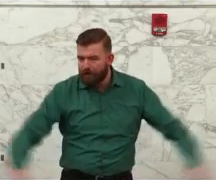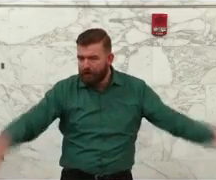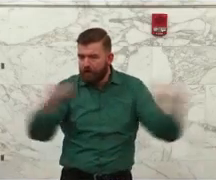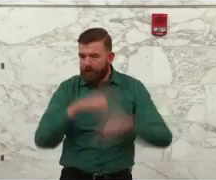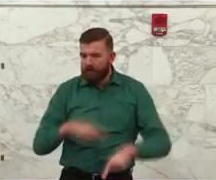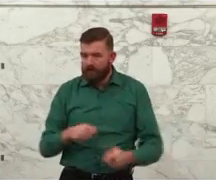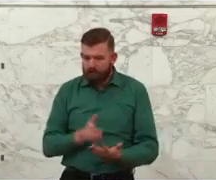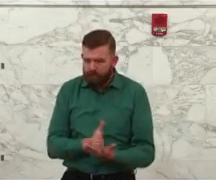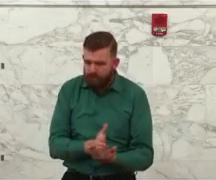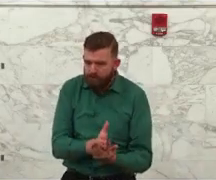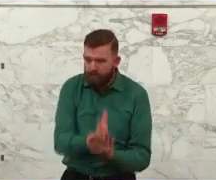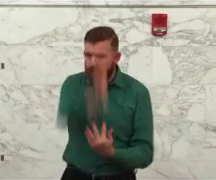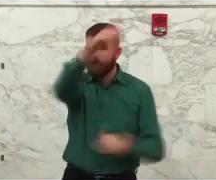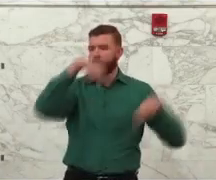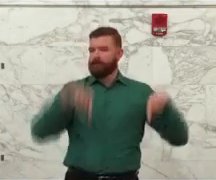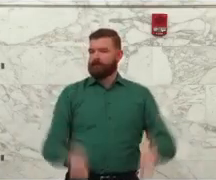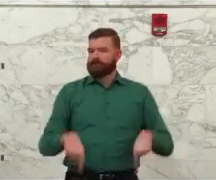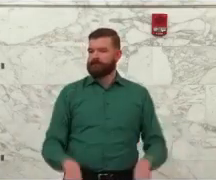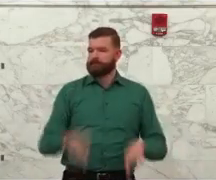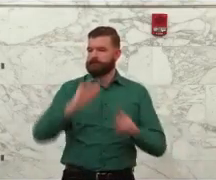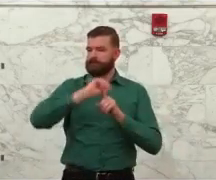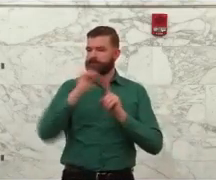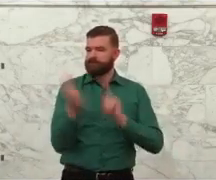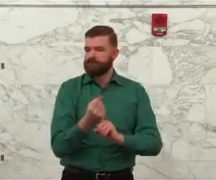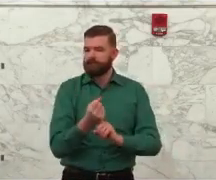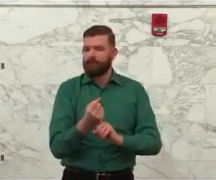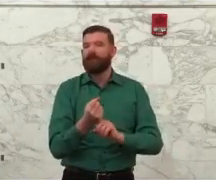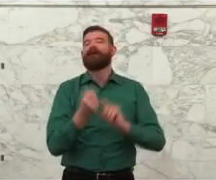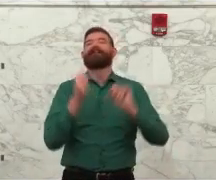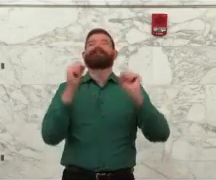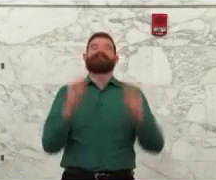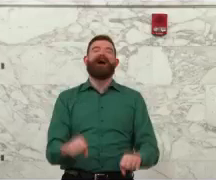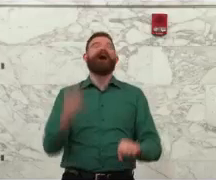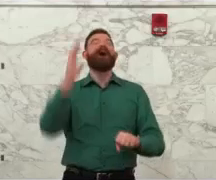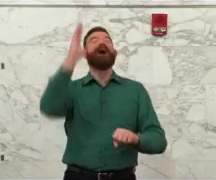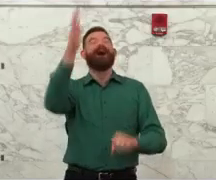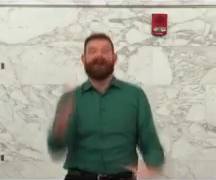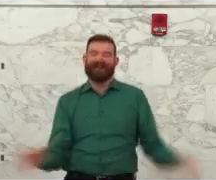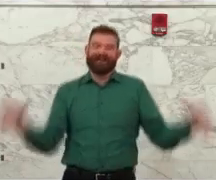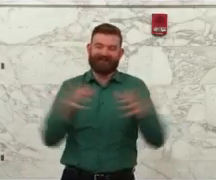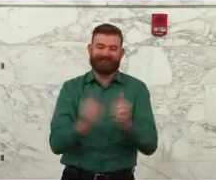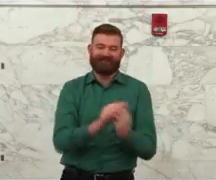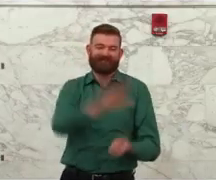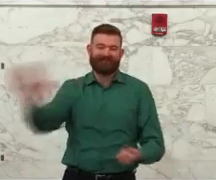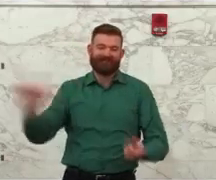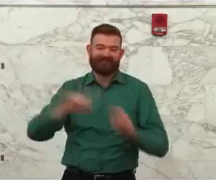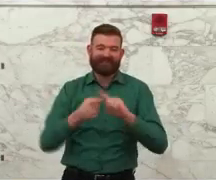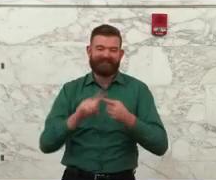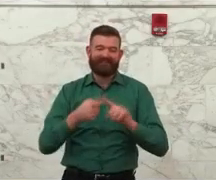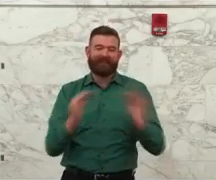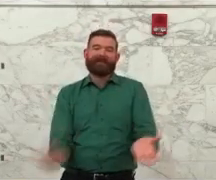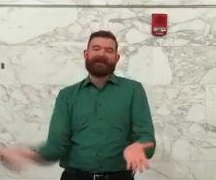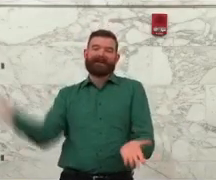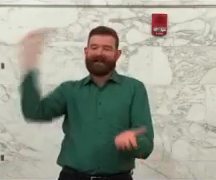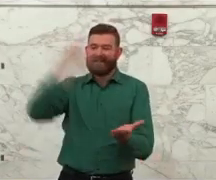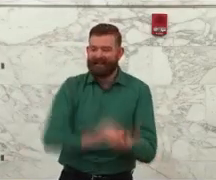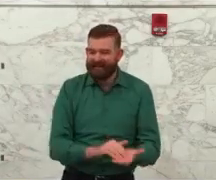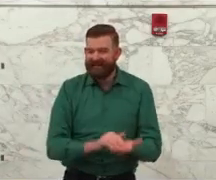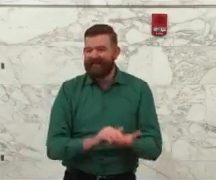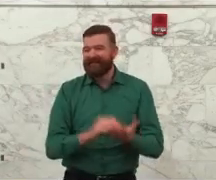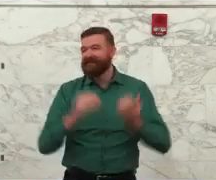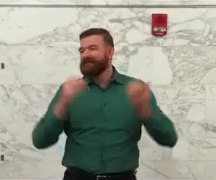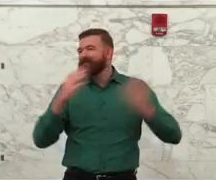can safely gather with family and friends later and enjoy many more birthdays and weddings in the years